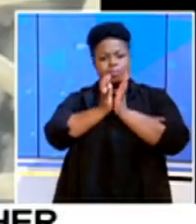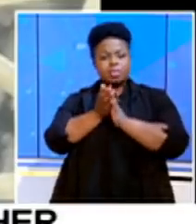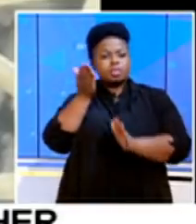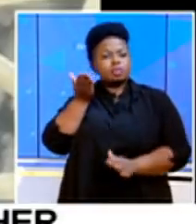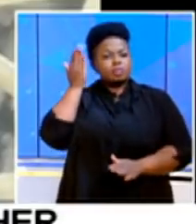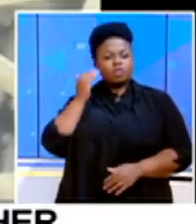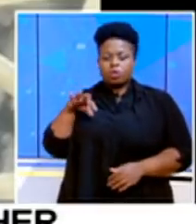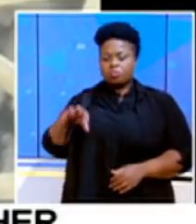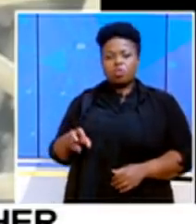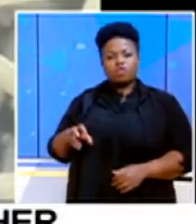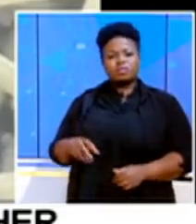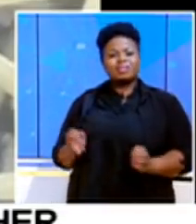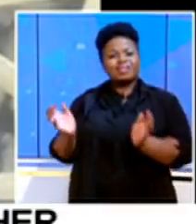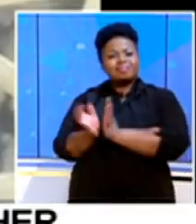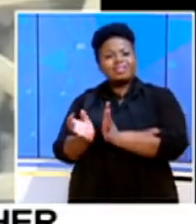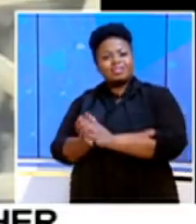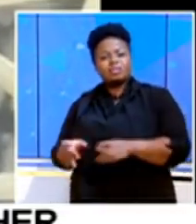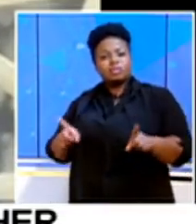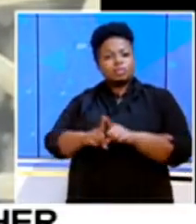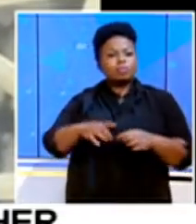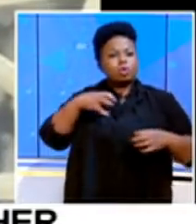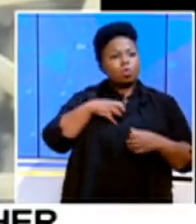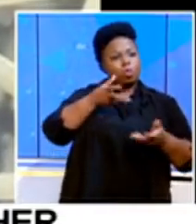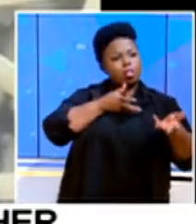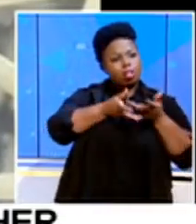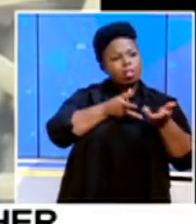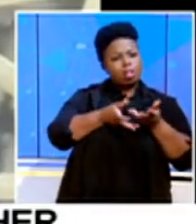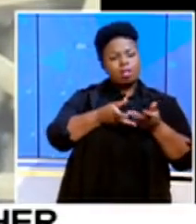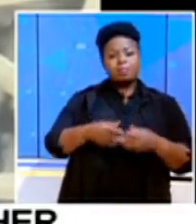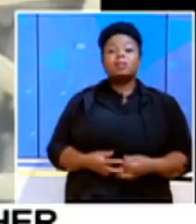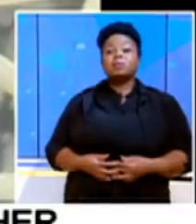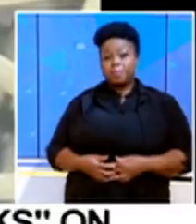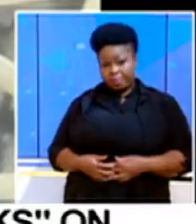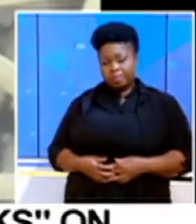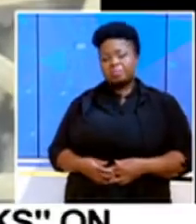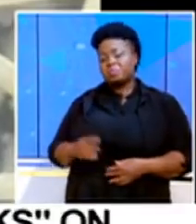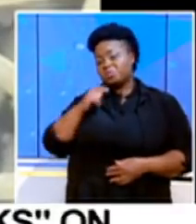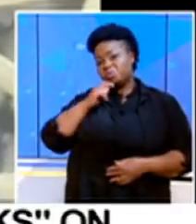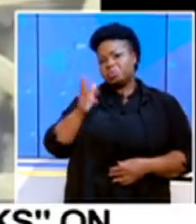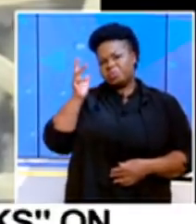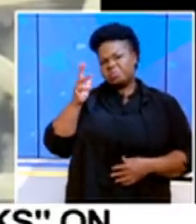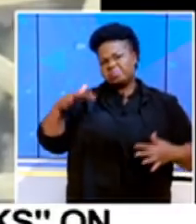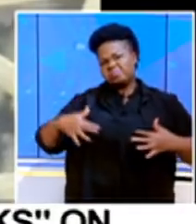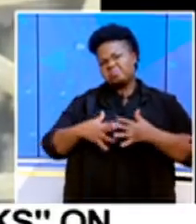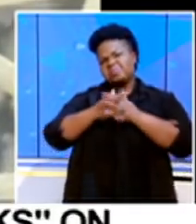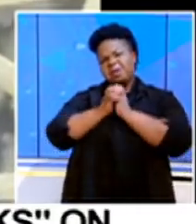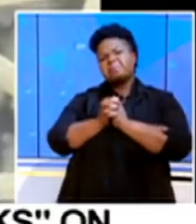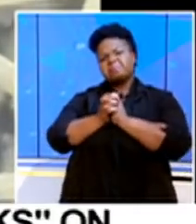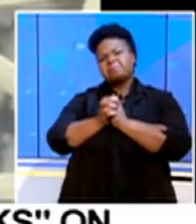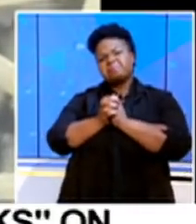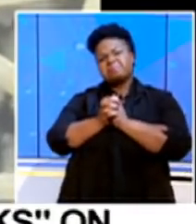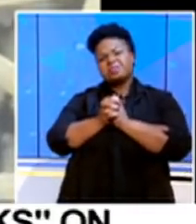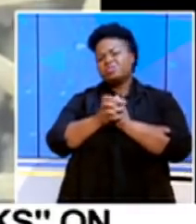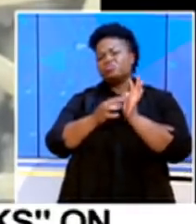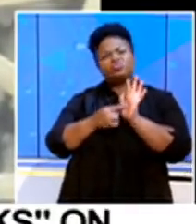had with provinces and on their own engagement, they really presented a united front. That's why